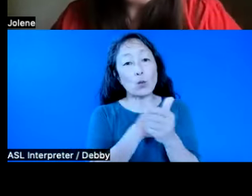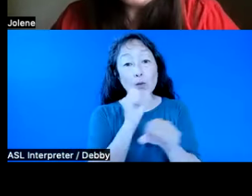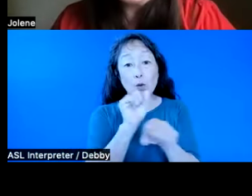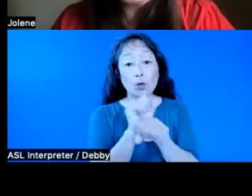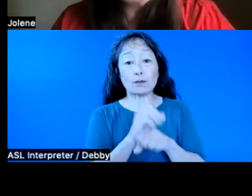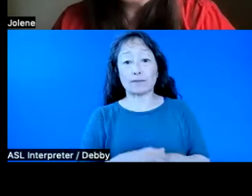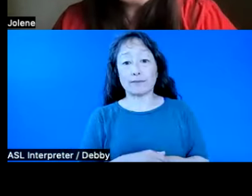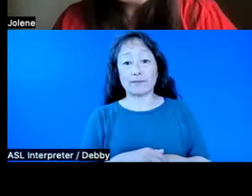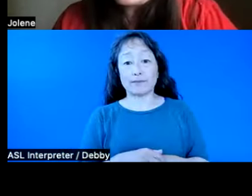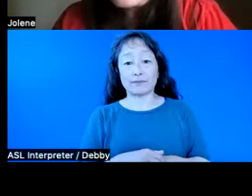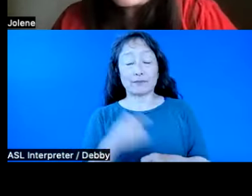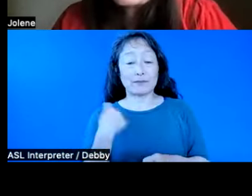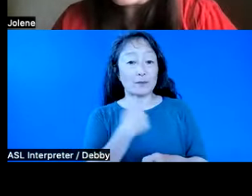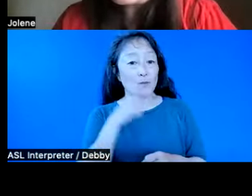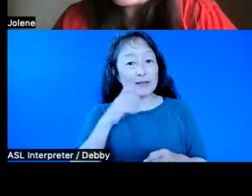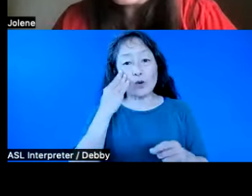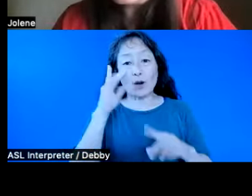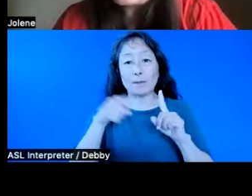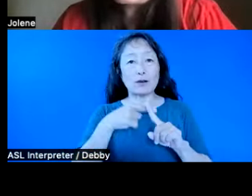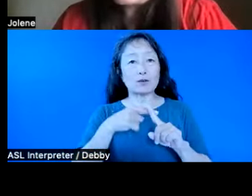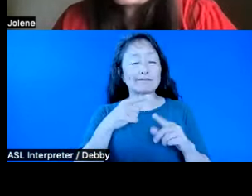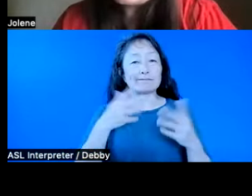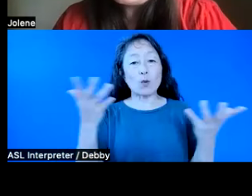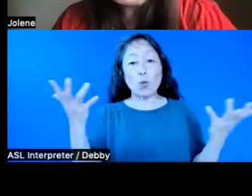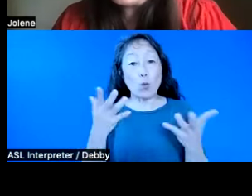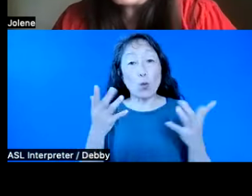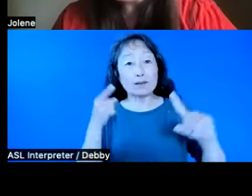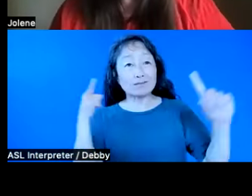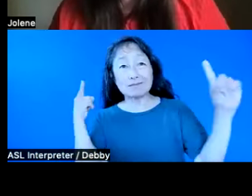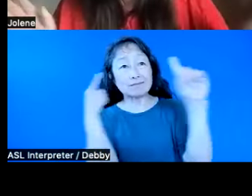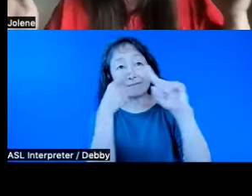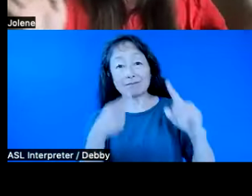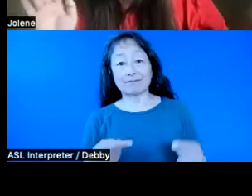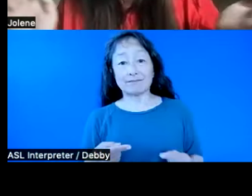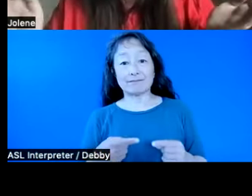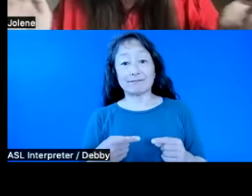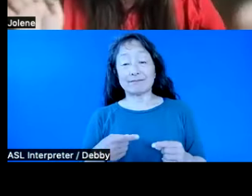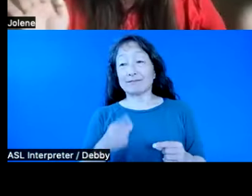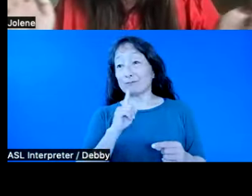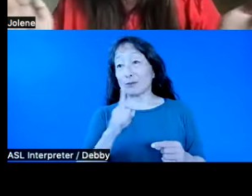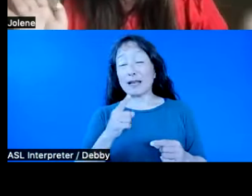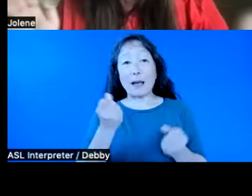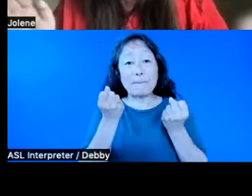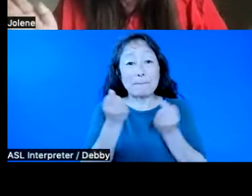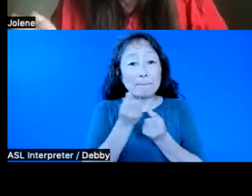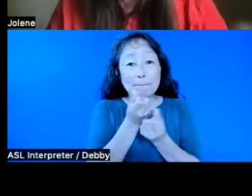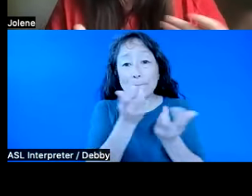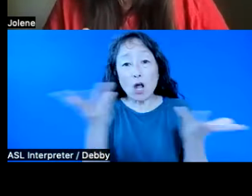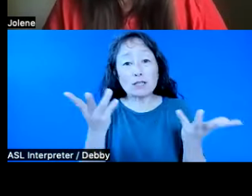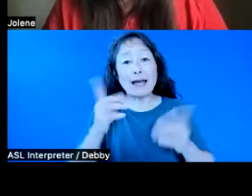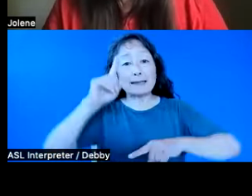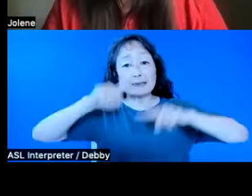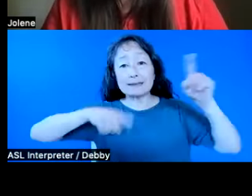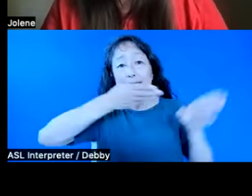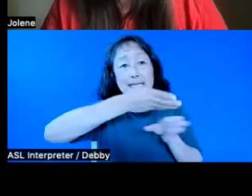we need to talk about, what is the purpose? So we talked a little bit already, hey, it's a multidisciplinary team trying to improve the response,